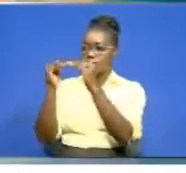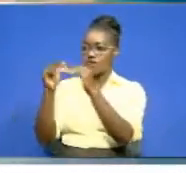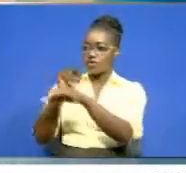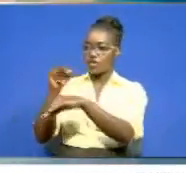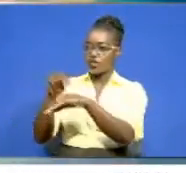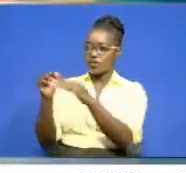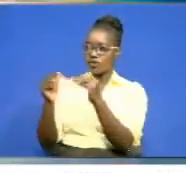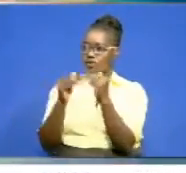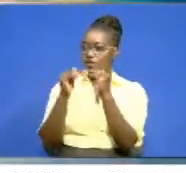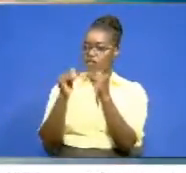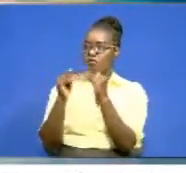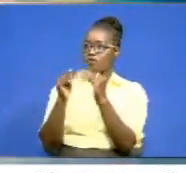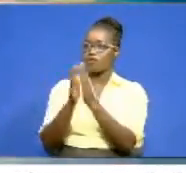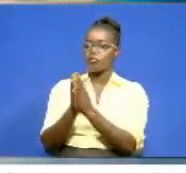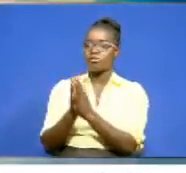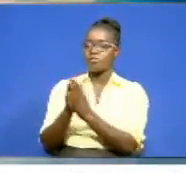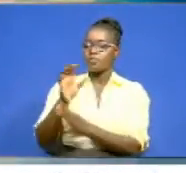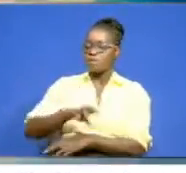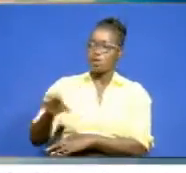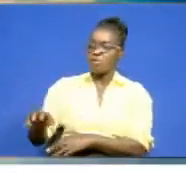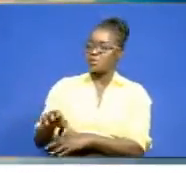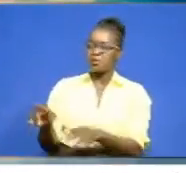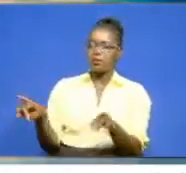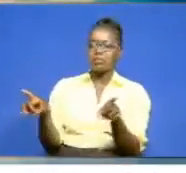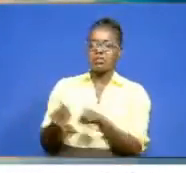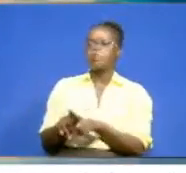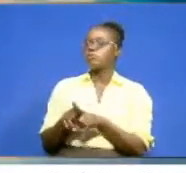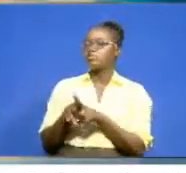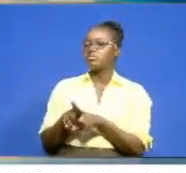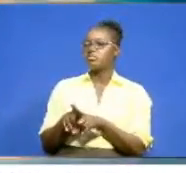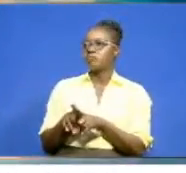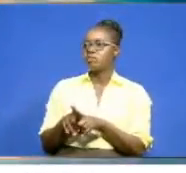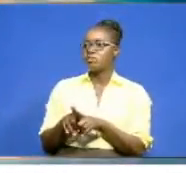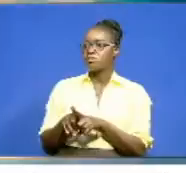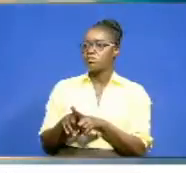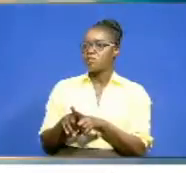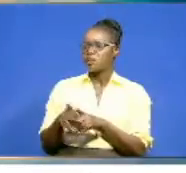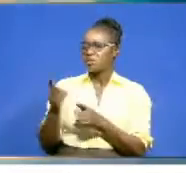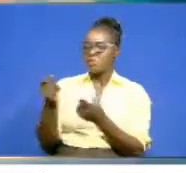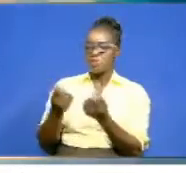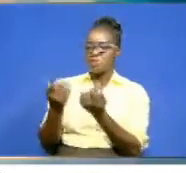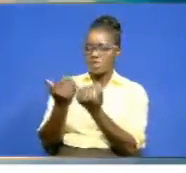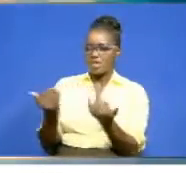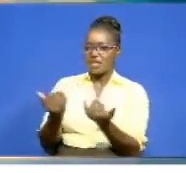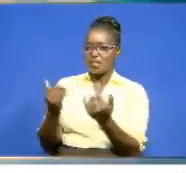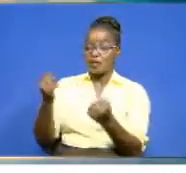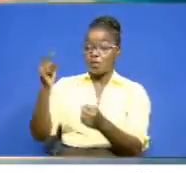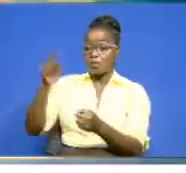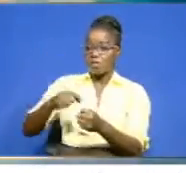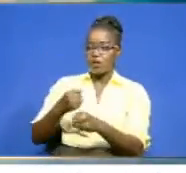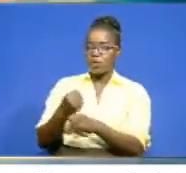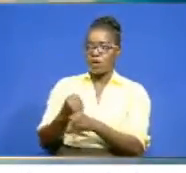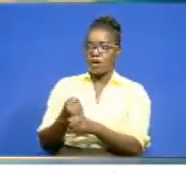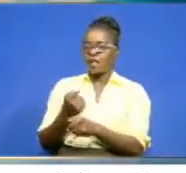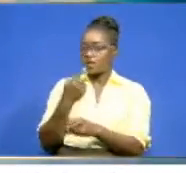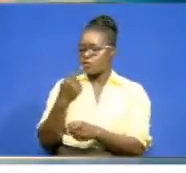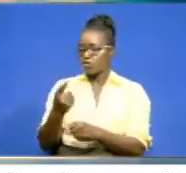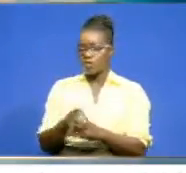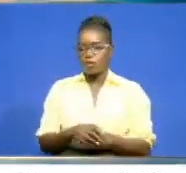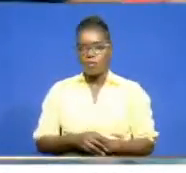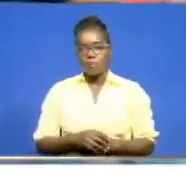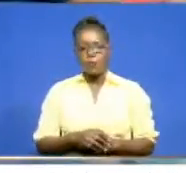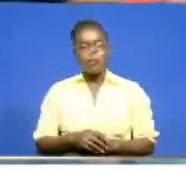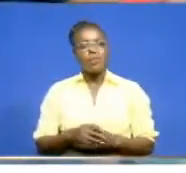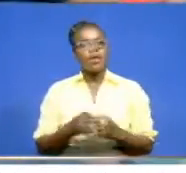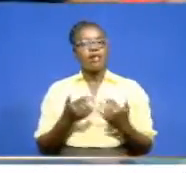level, basketball is basketball. So I'm sure those are the nitty-gritties that they need to do, and I'm sure they will do it. Okay. Yeah. Now,